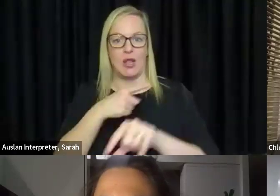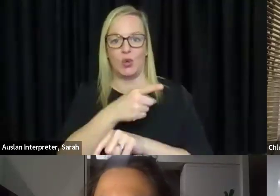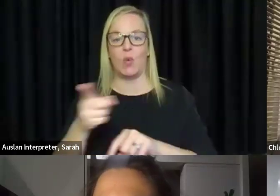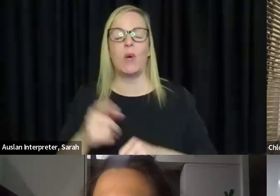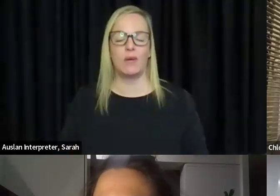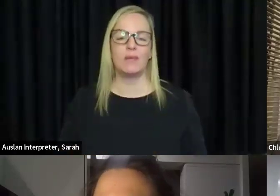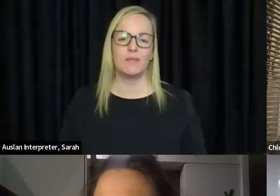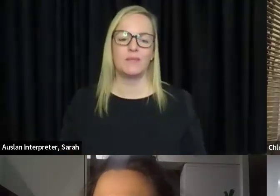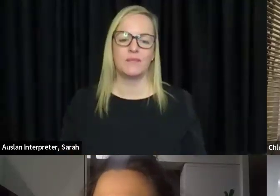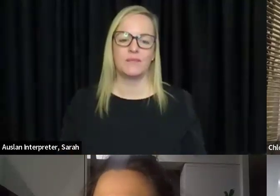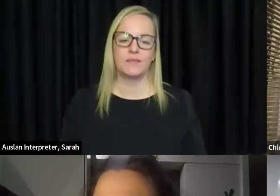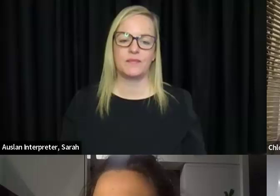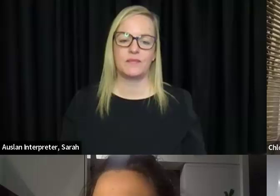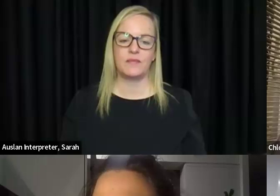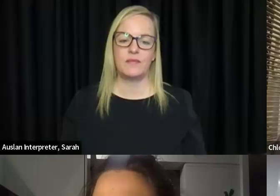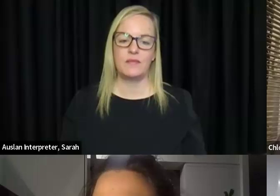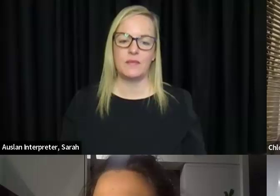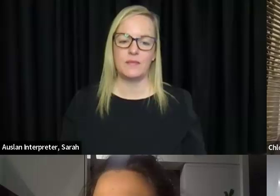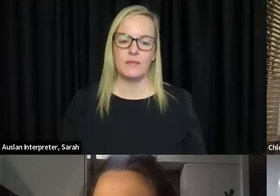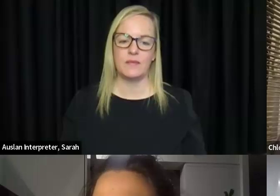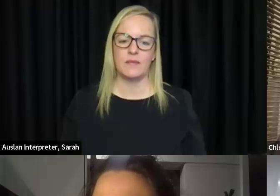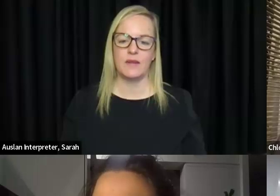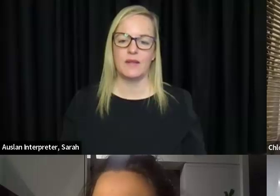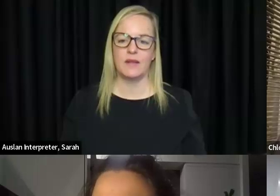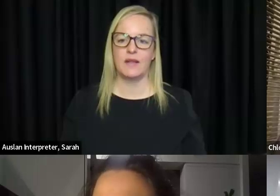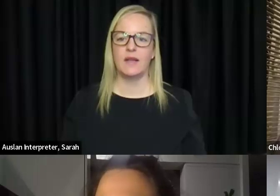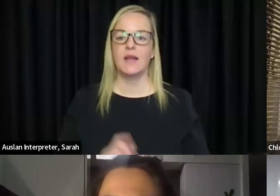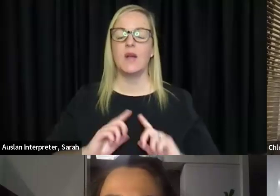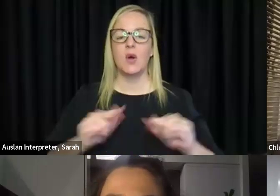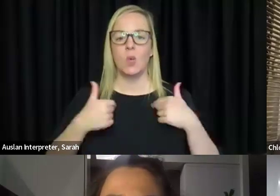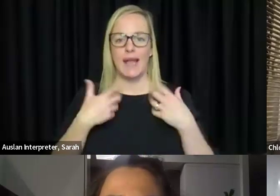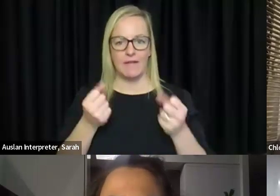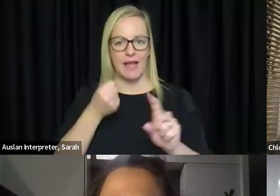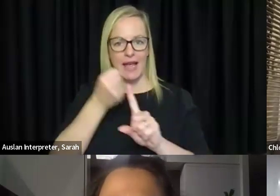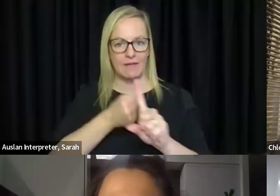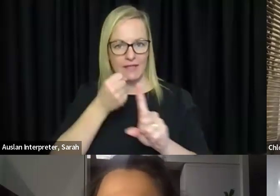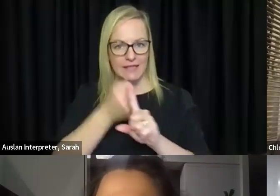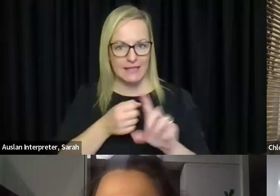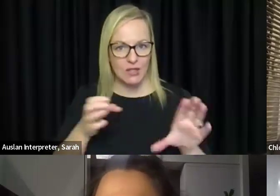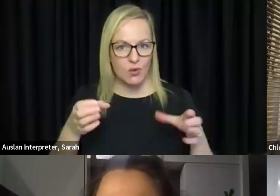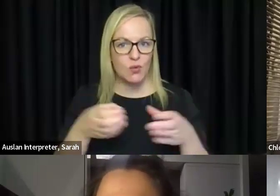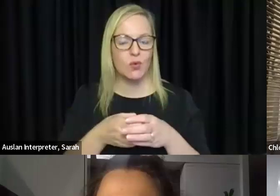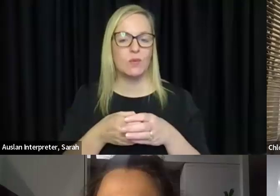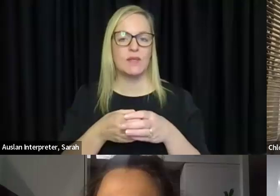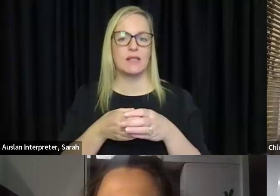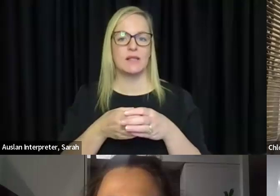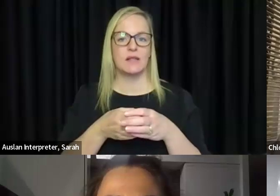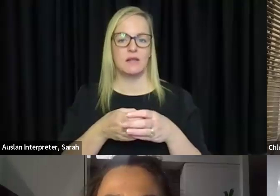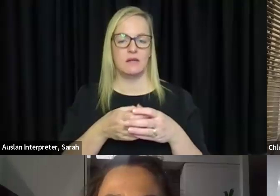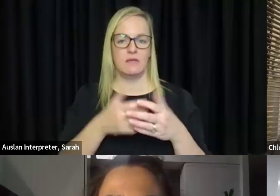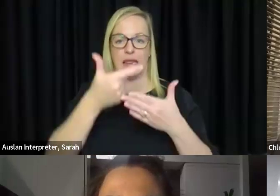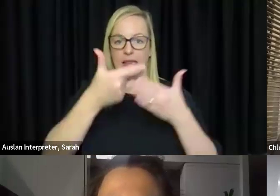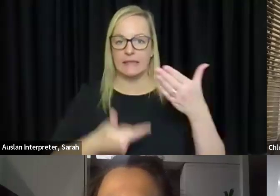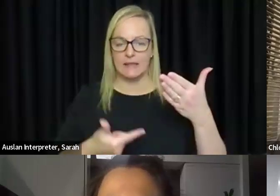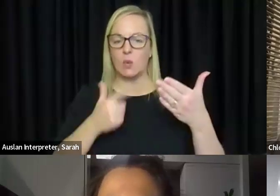guys. We have advocacy groups. They will all be shared,